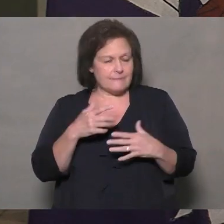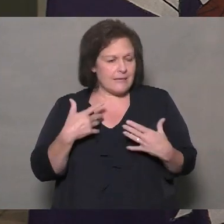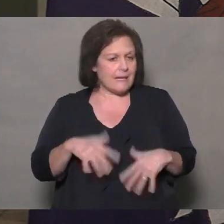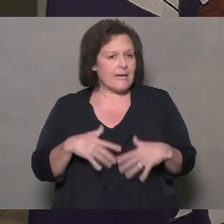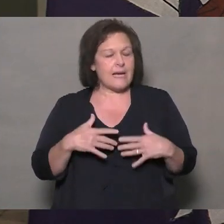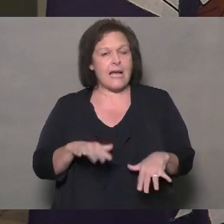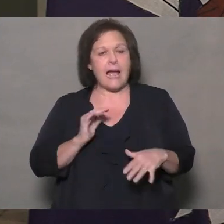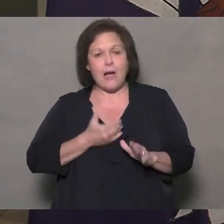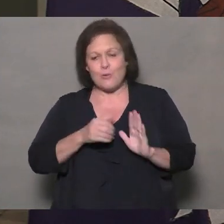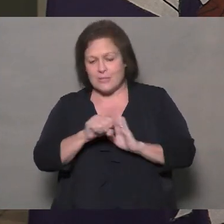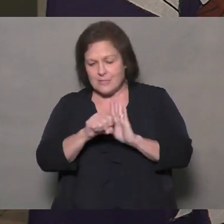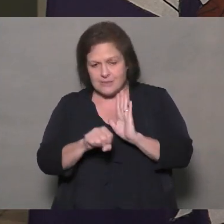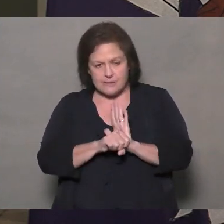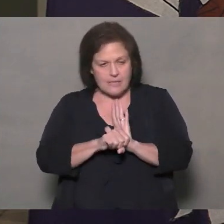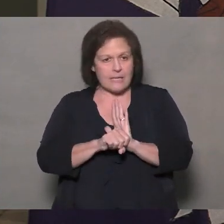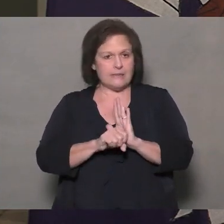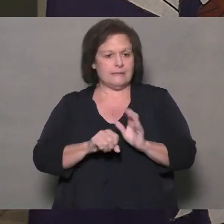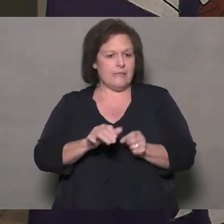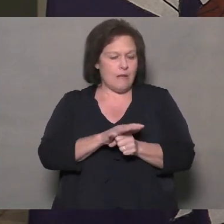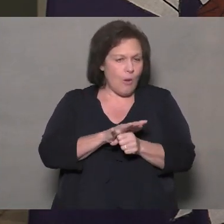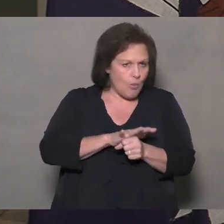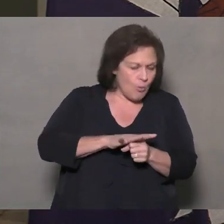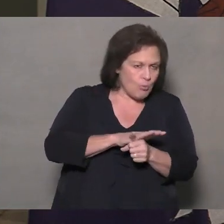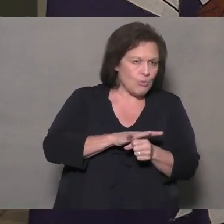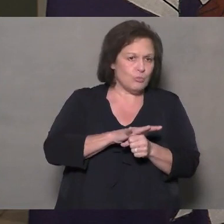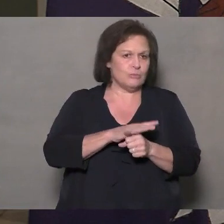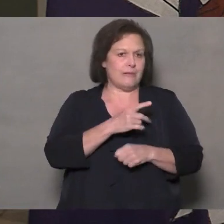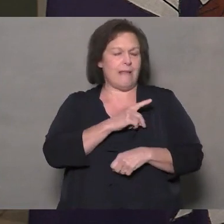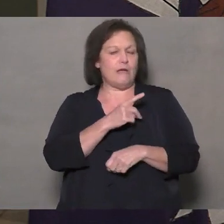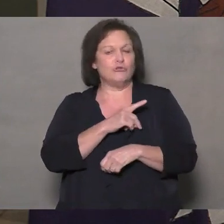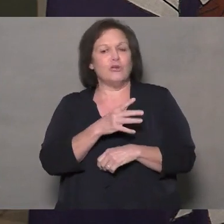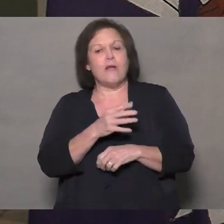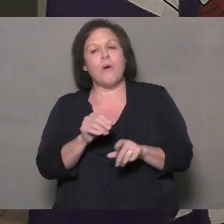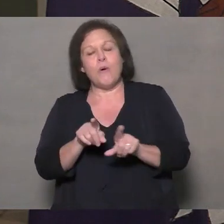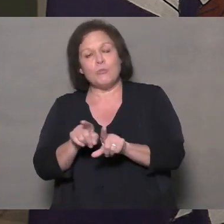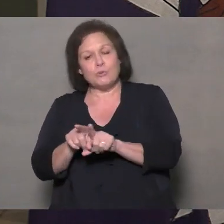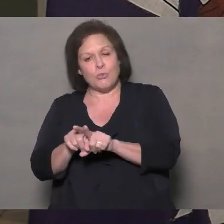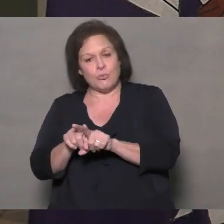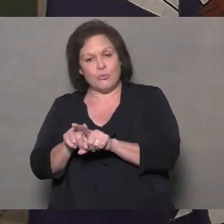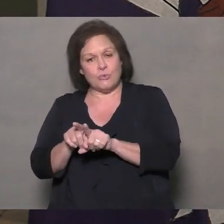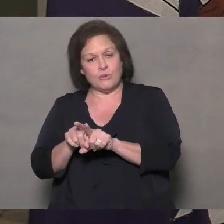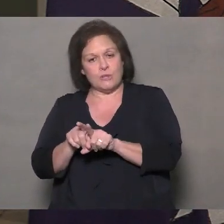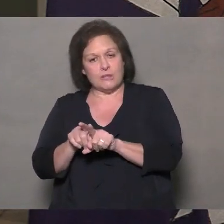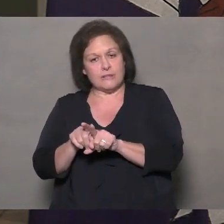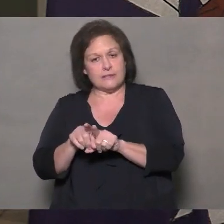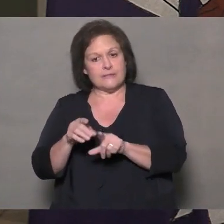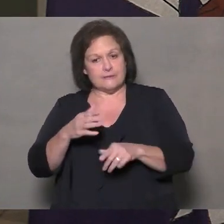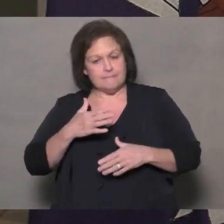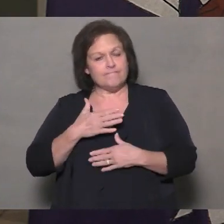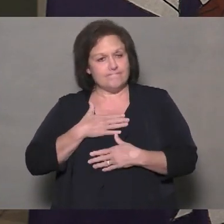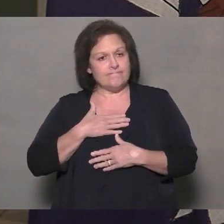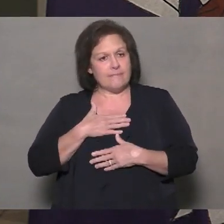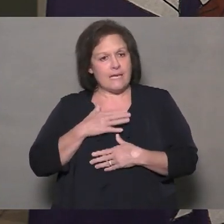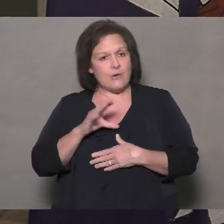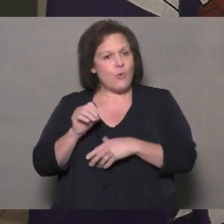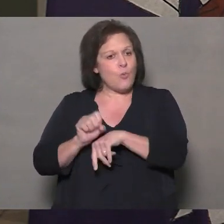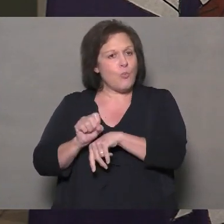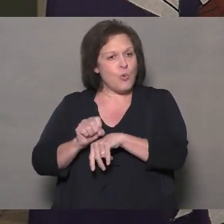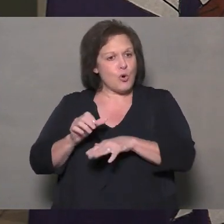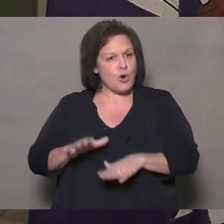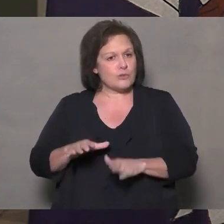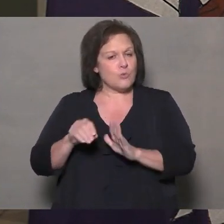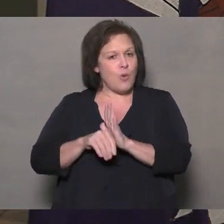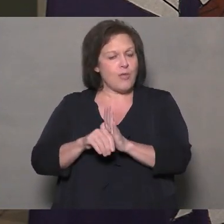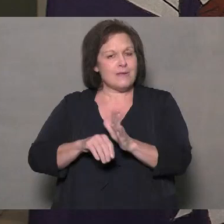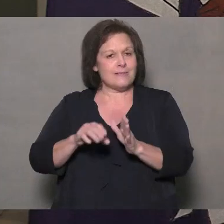our state, our local delegation, and of course, my colleagues at New